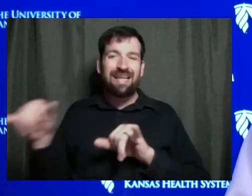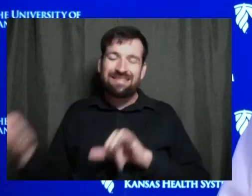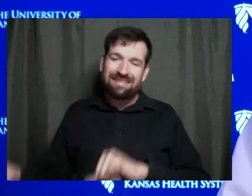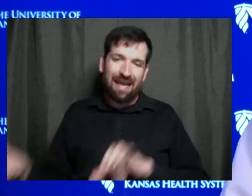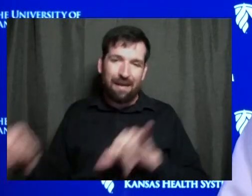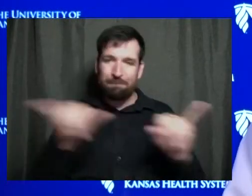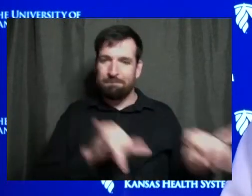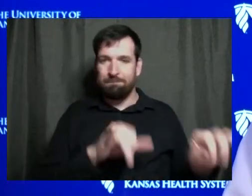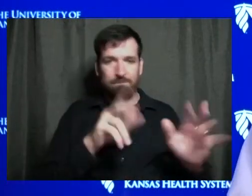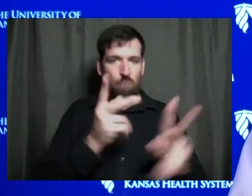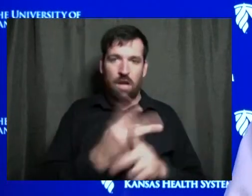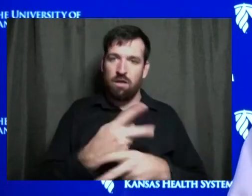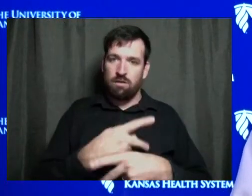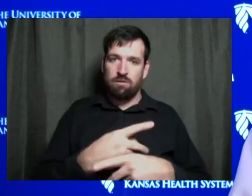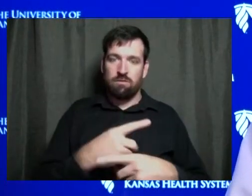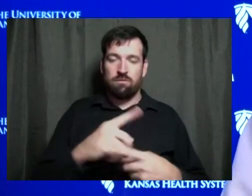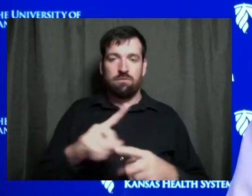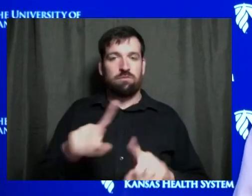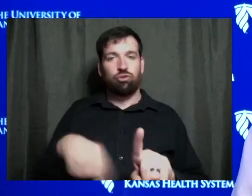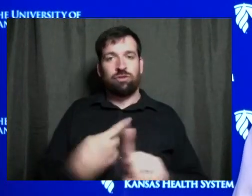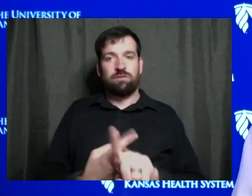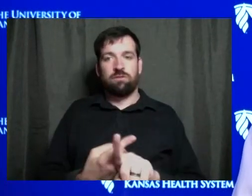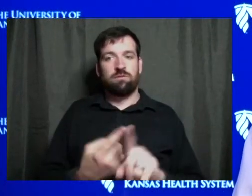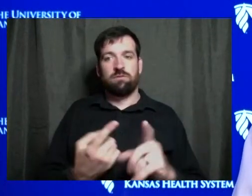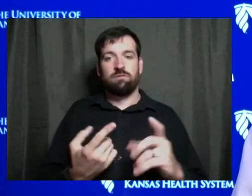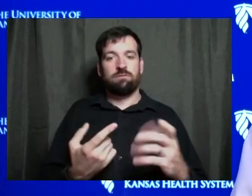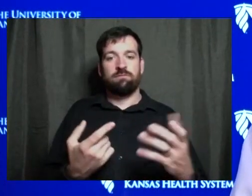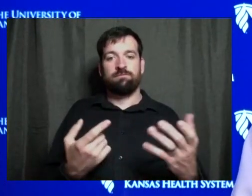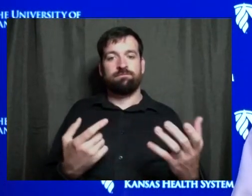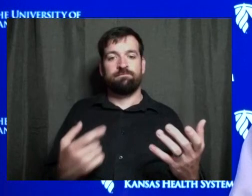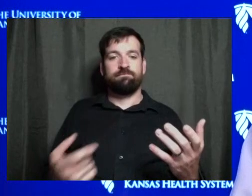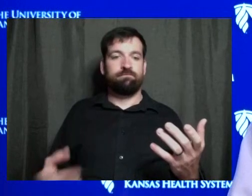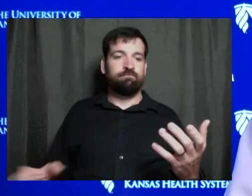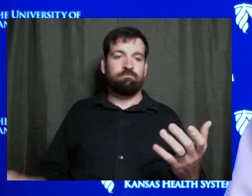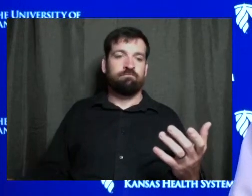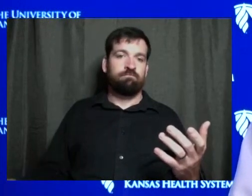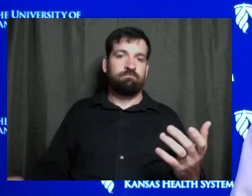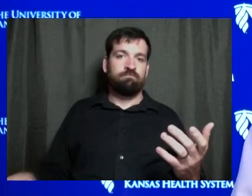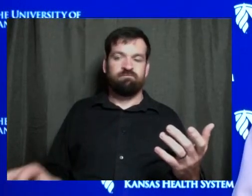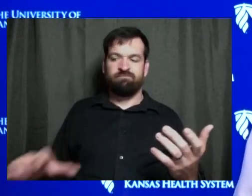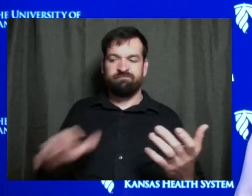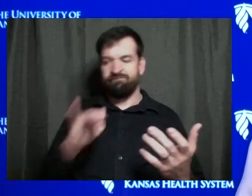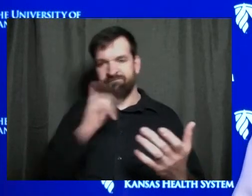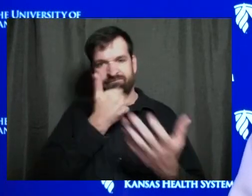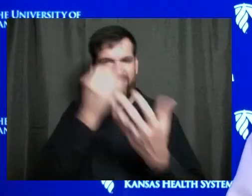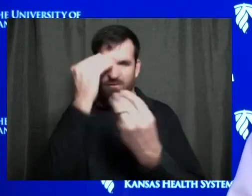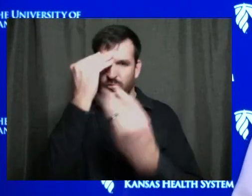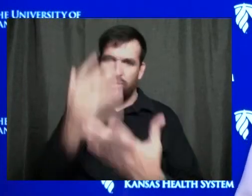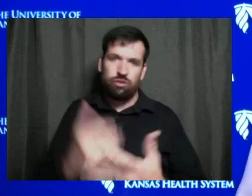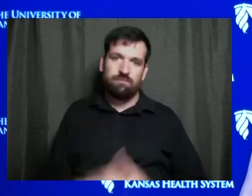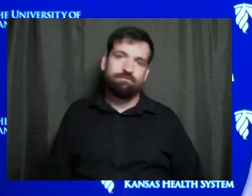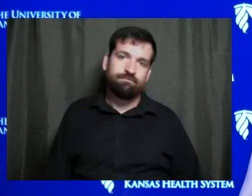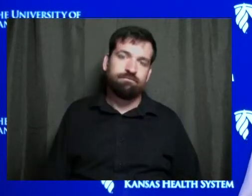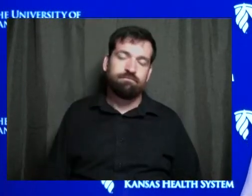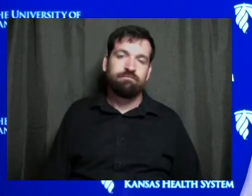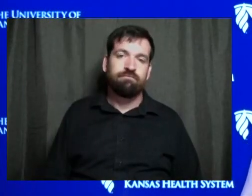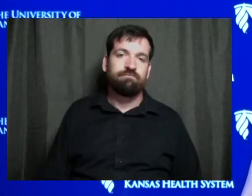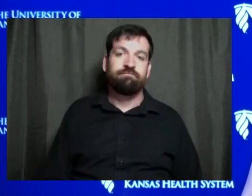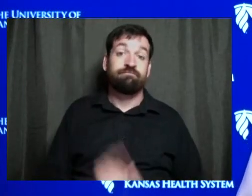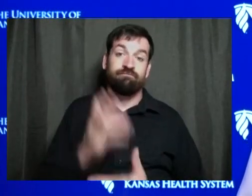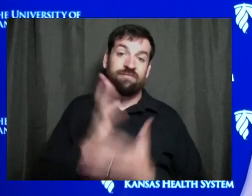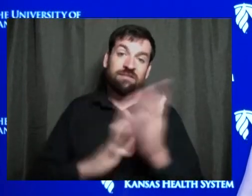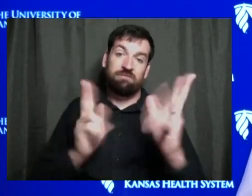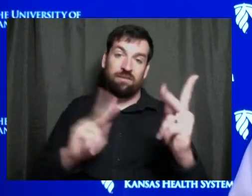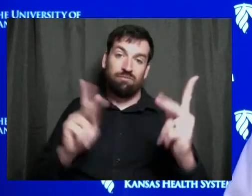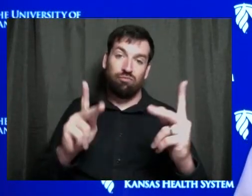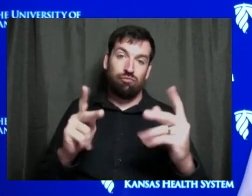just, mostly this was a misguided misinformation tenet that some people were building on, but it's